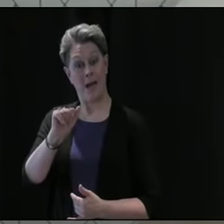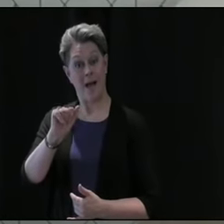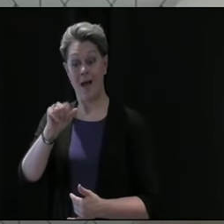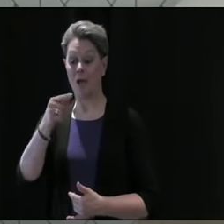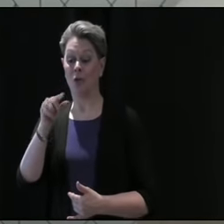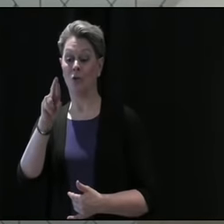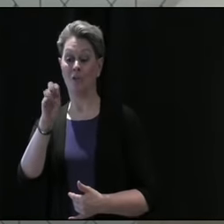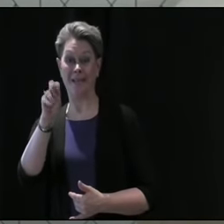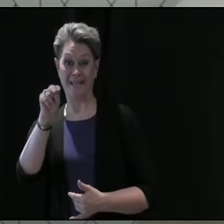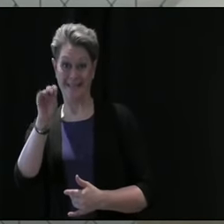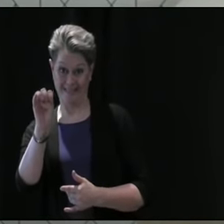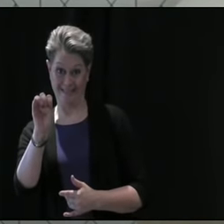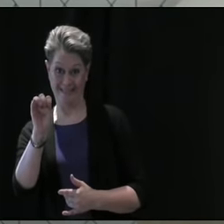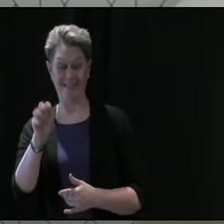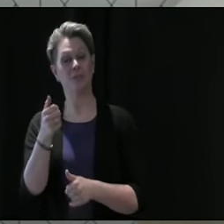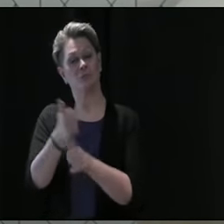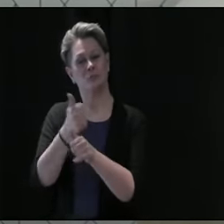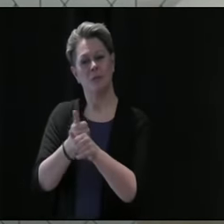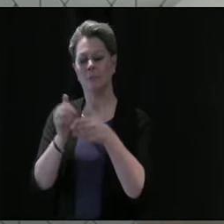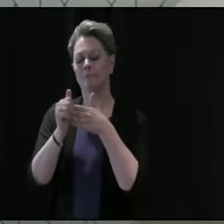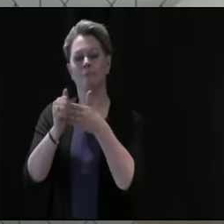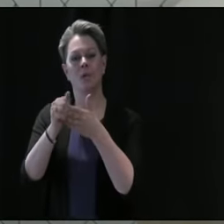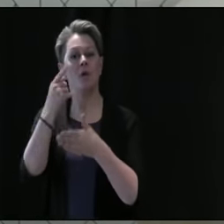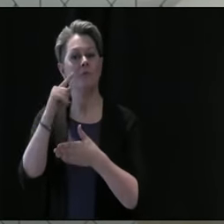Premier's Economic Recovery Team.